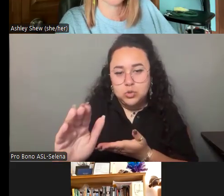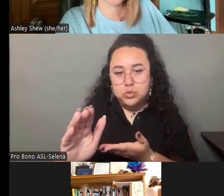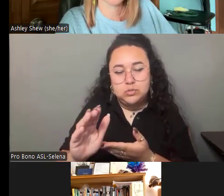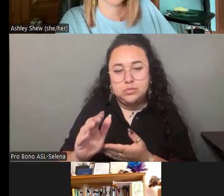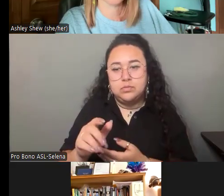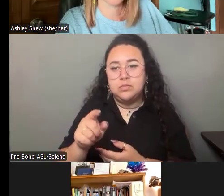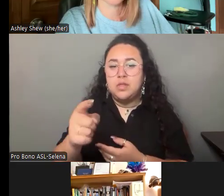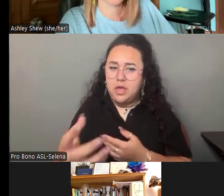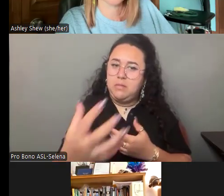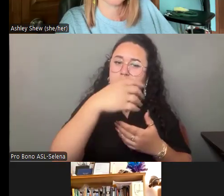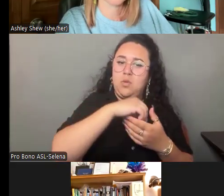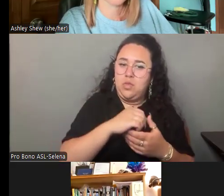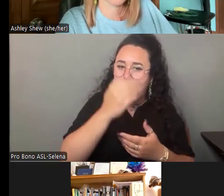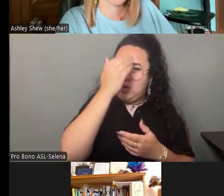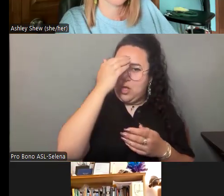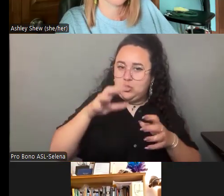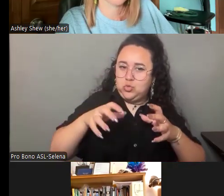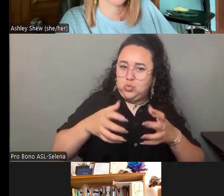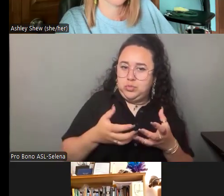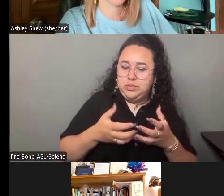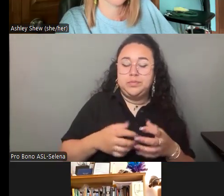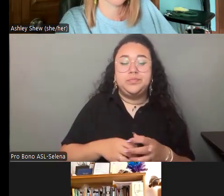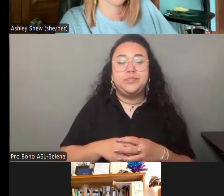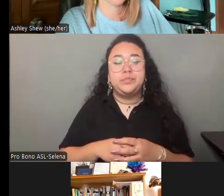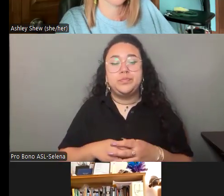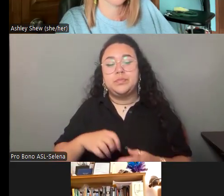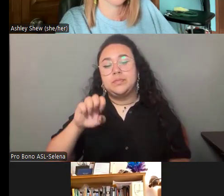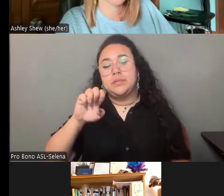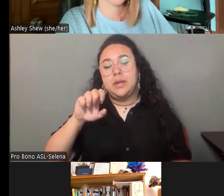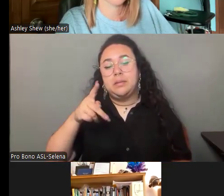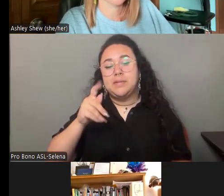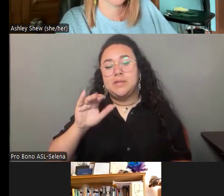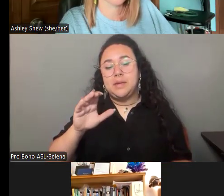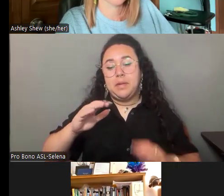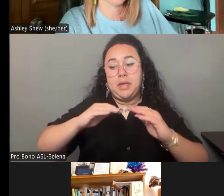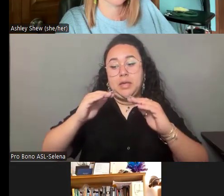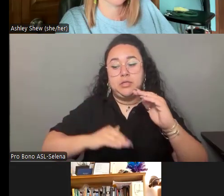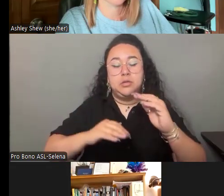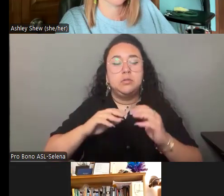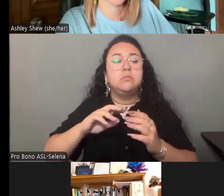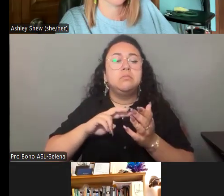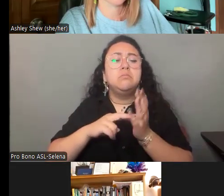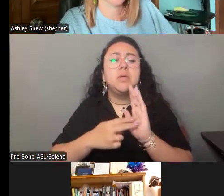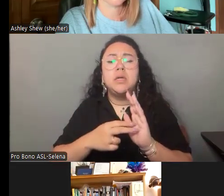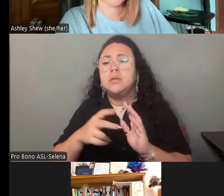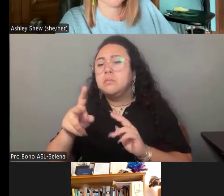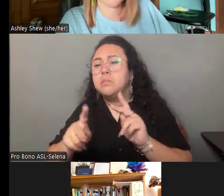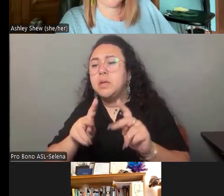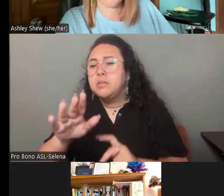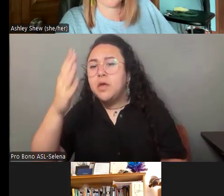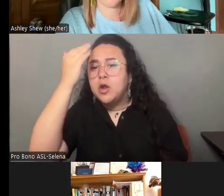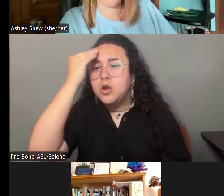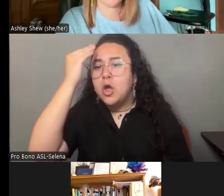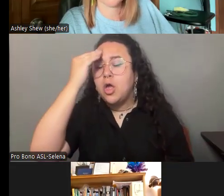knowers. In epistemic injustice, what we tend to have is that certain types of knowledge, certain ways of knowing,